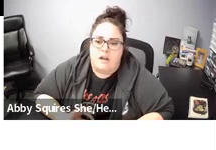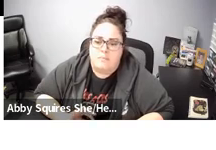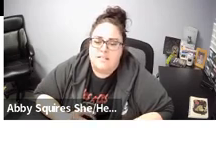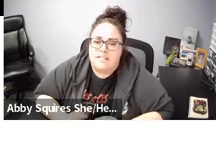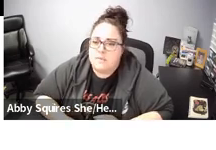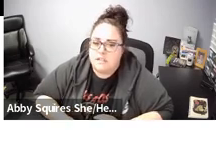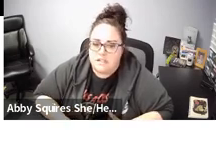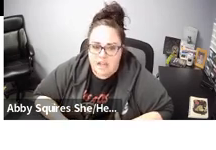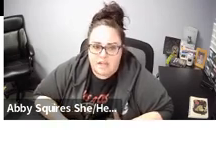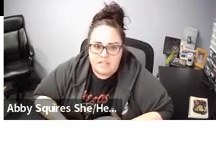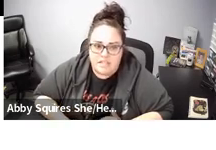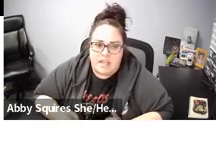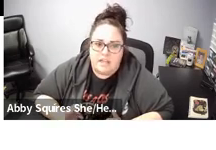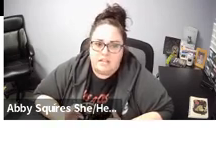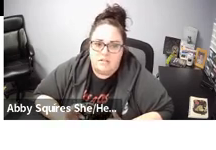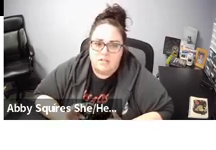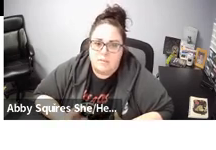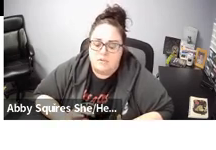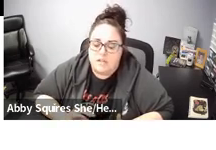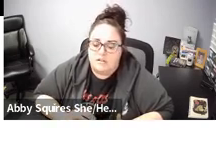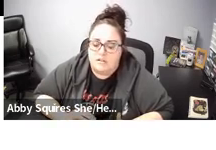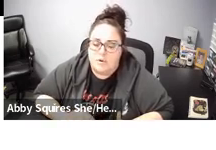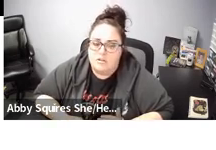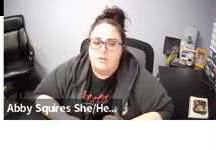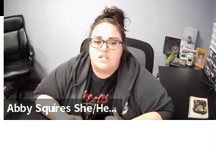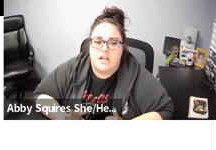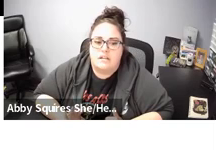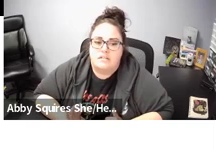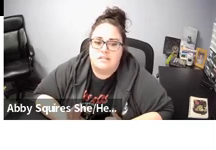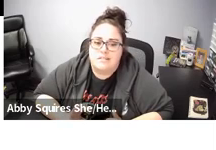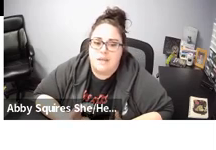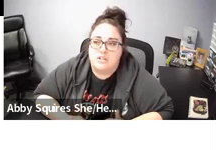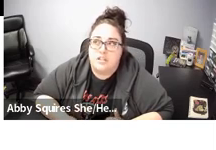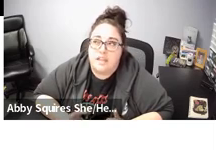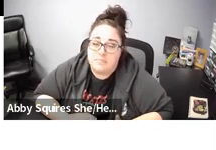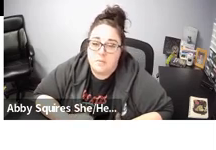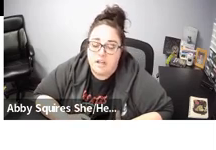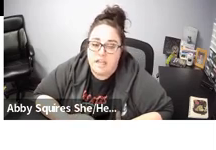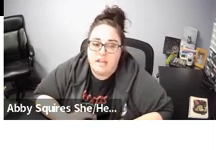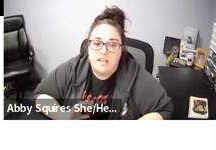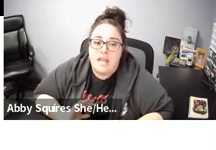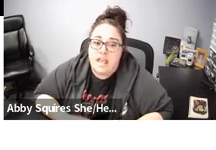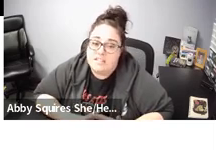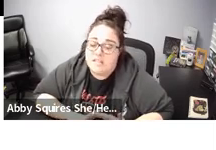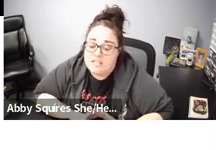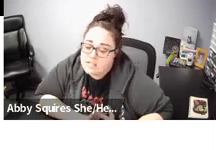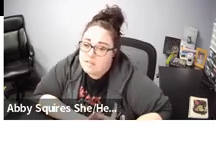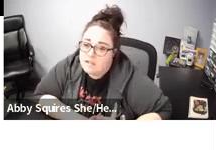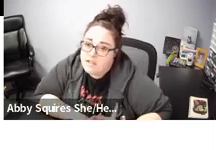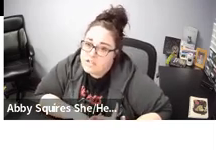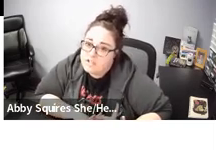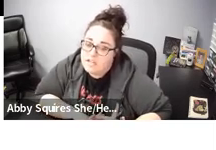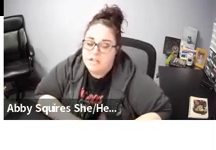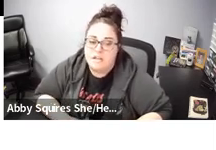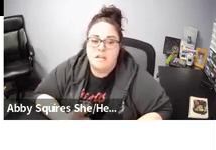have accessibility tags, and so people can go through and check to make sure the game they want to get has the